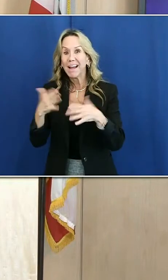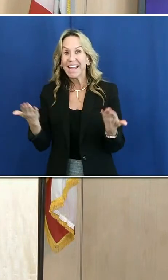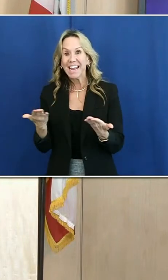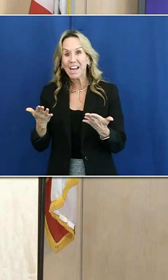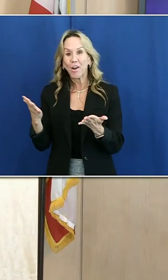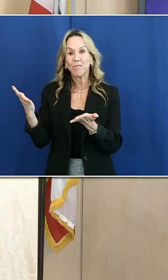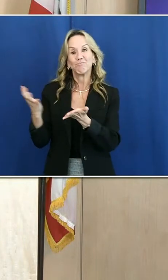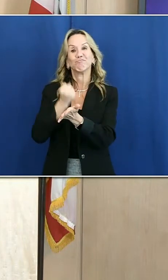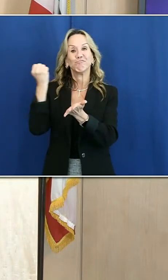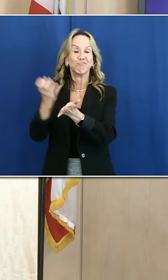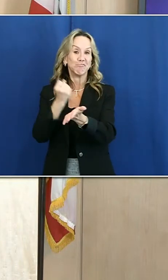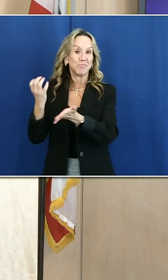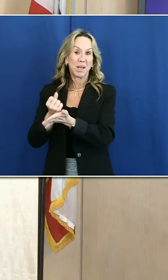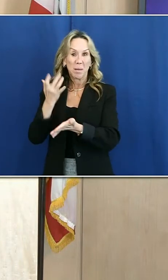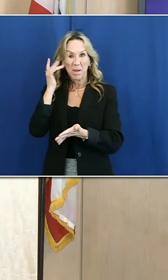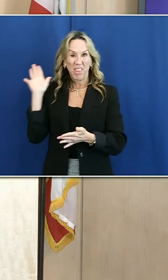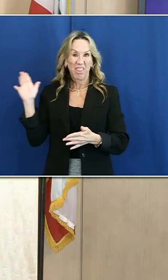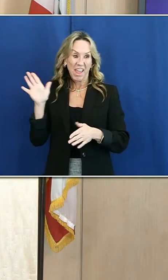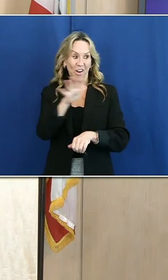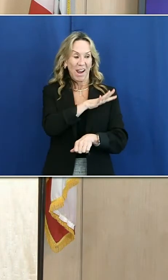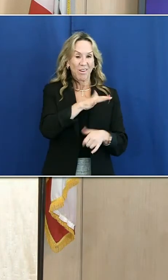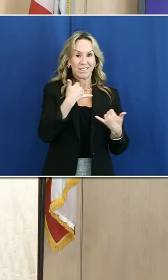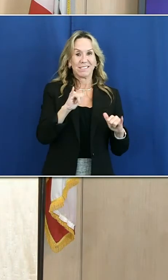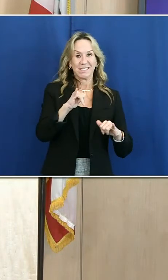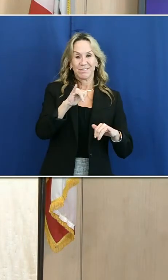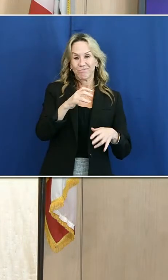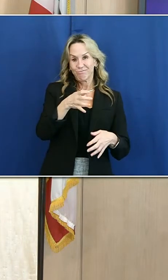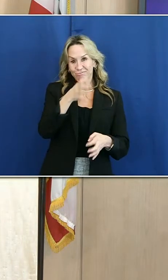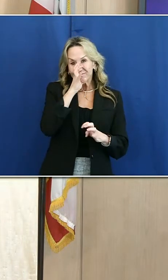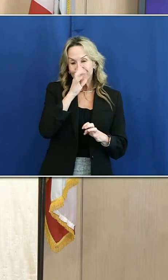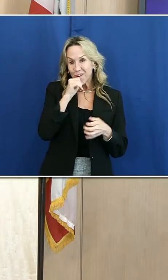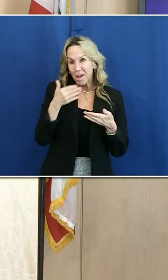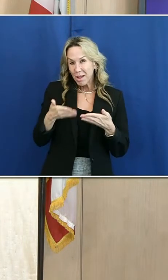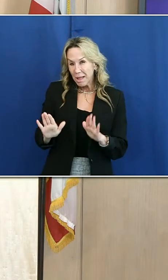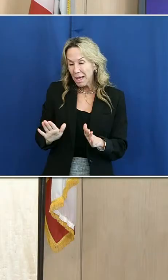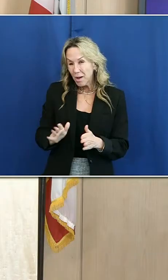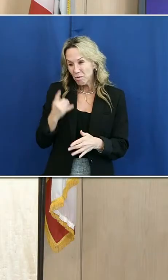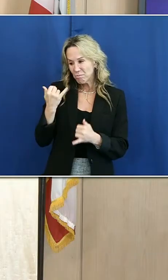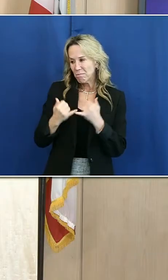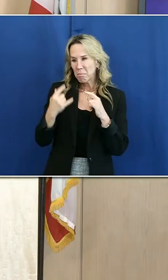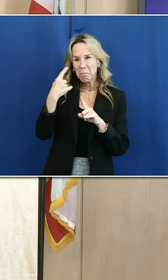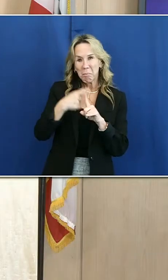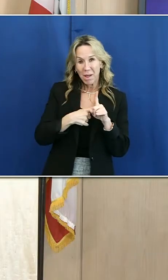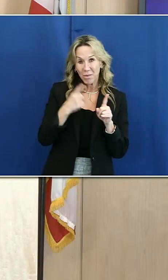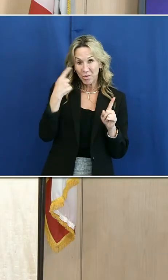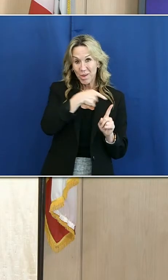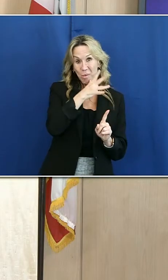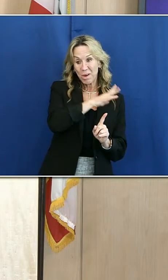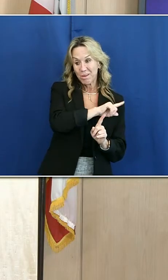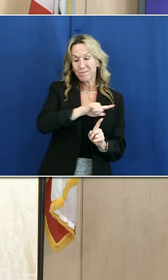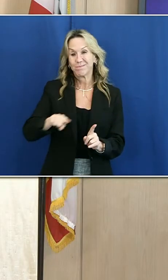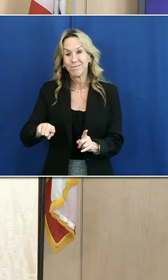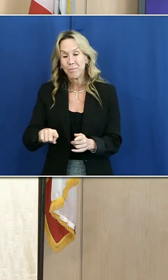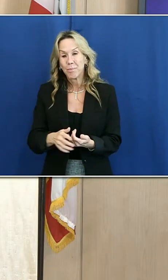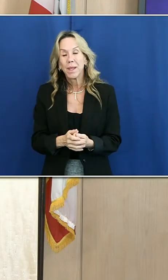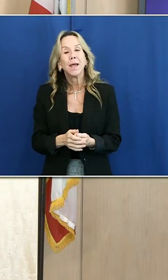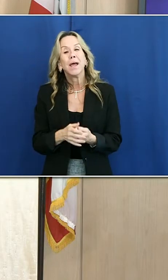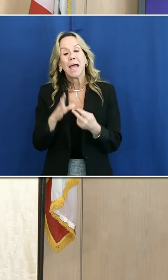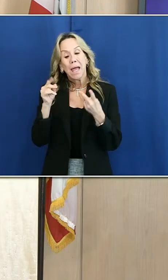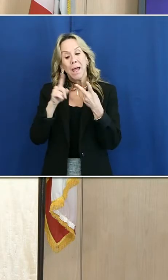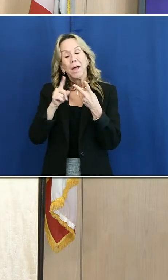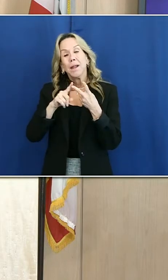to utilize in the past month or so? And also wondering if the state's